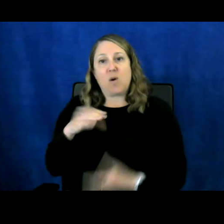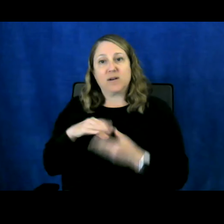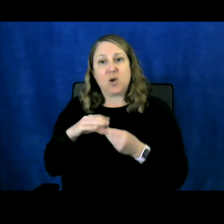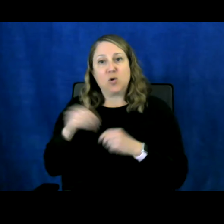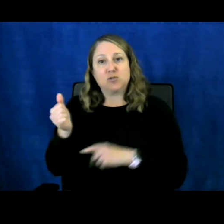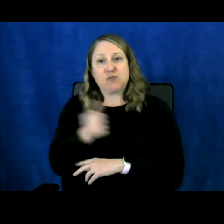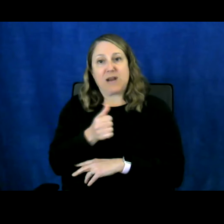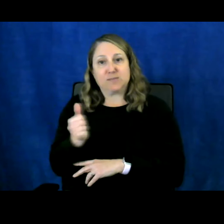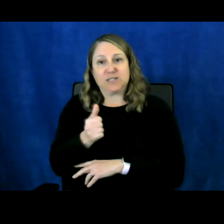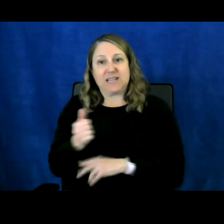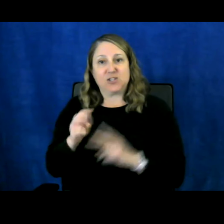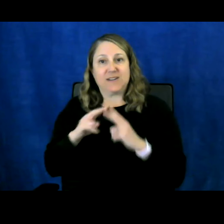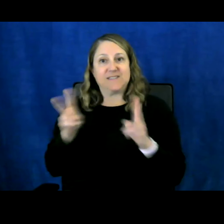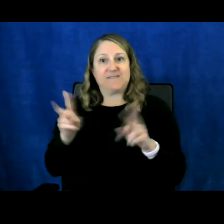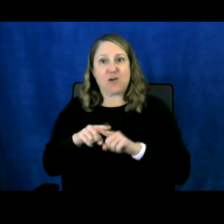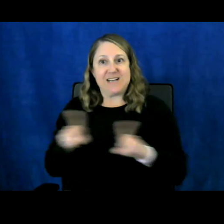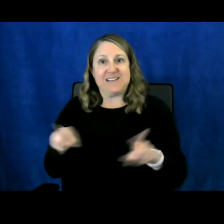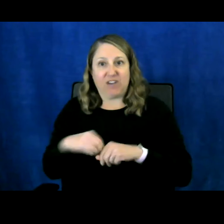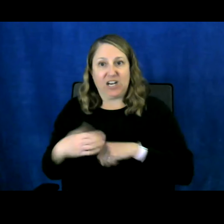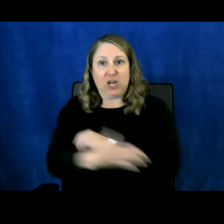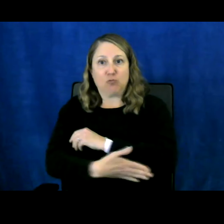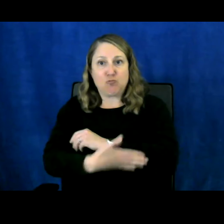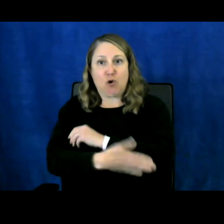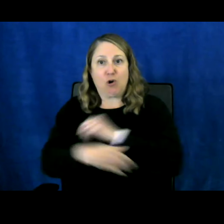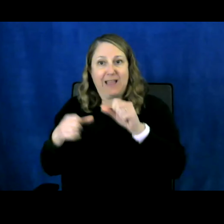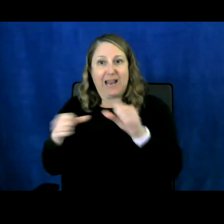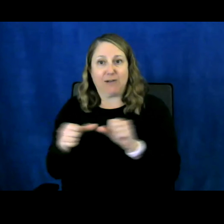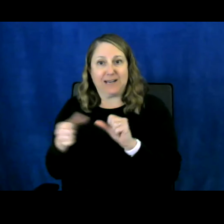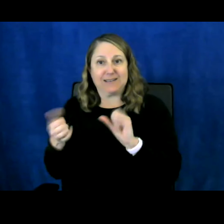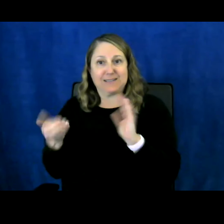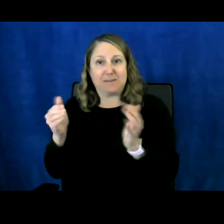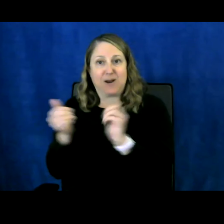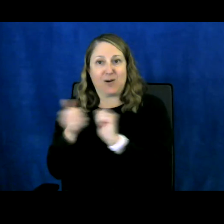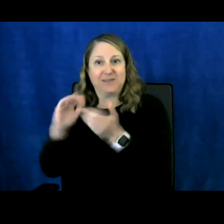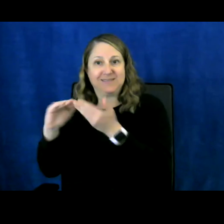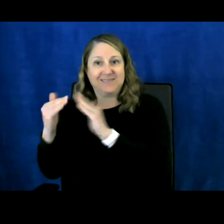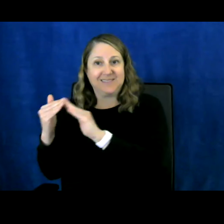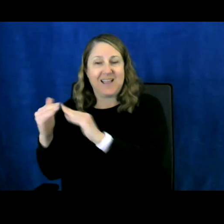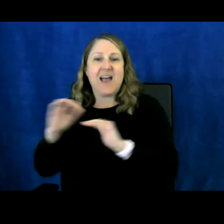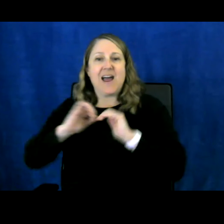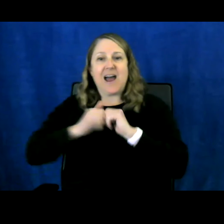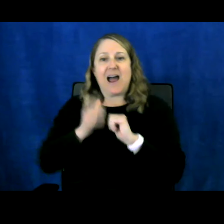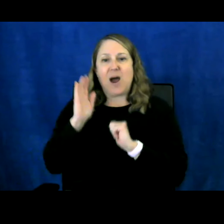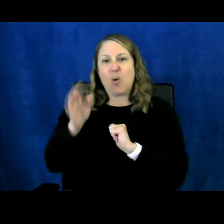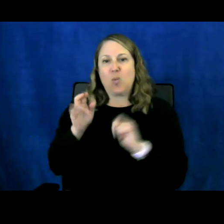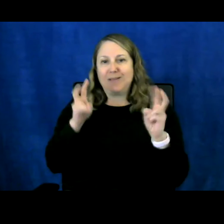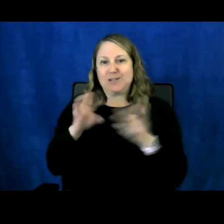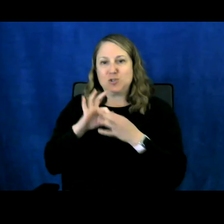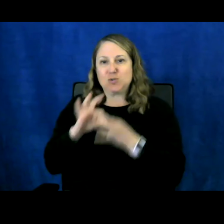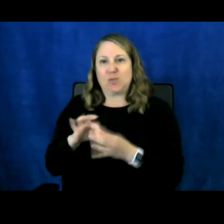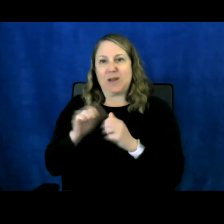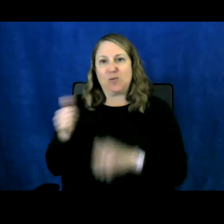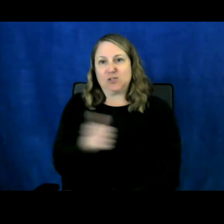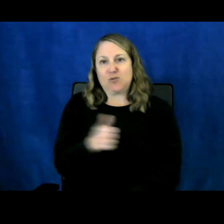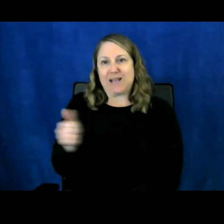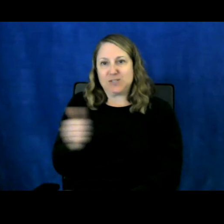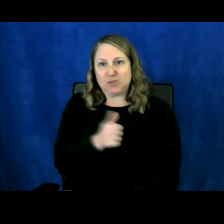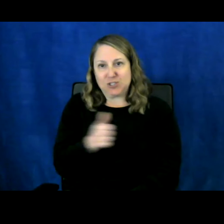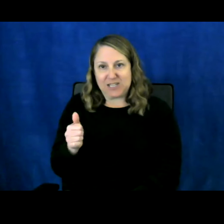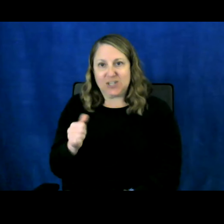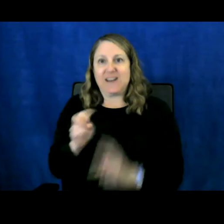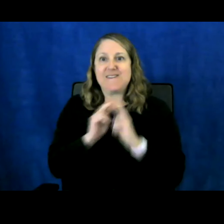is profoundly different in rural areas than in more populated areas, and how will issues related to transportation in very